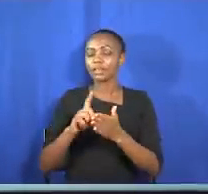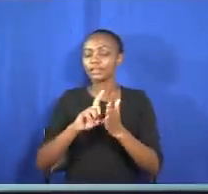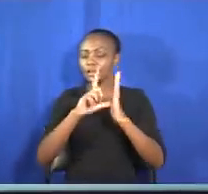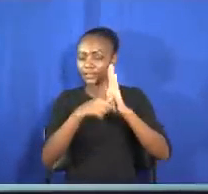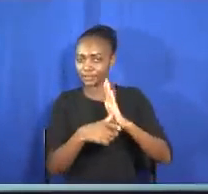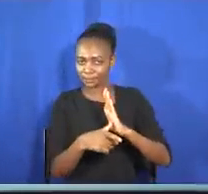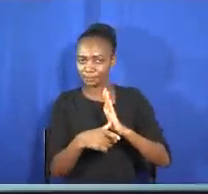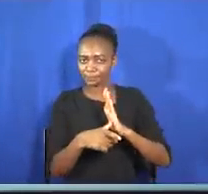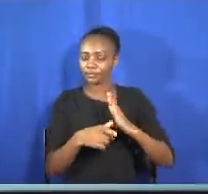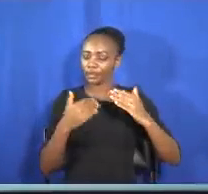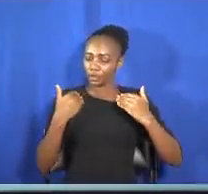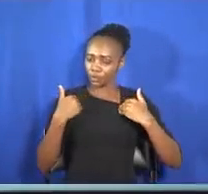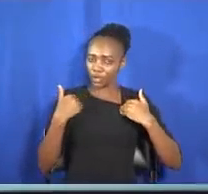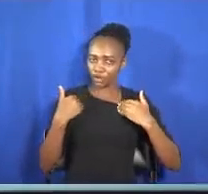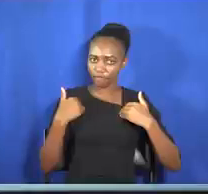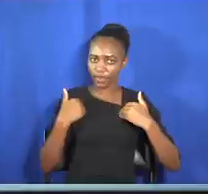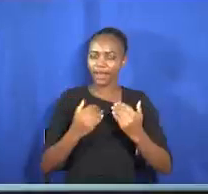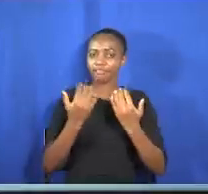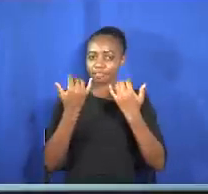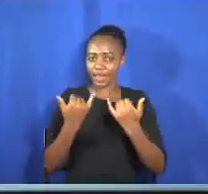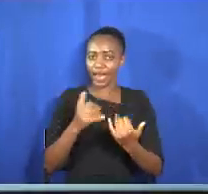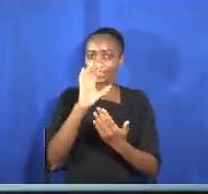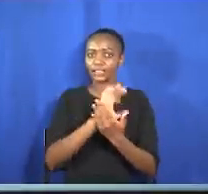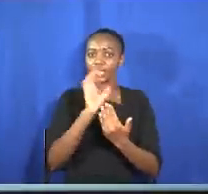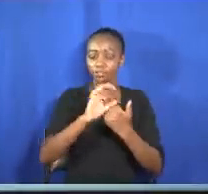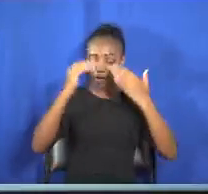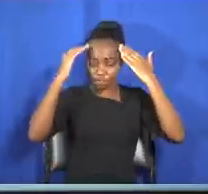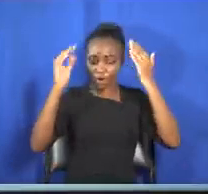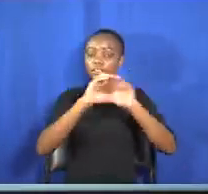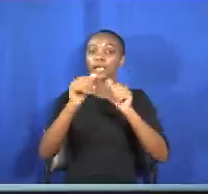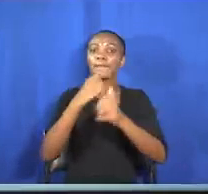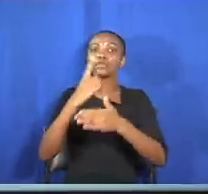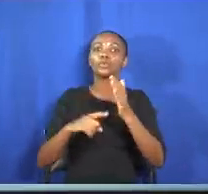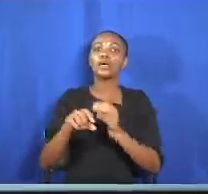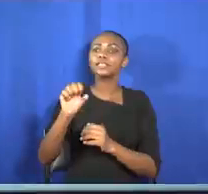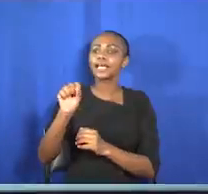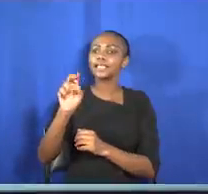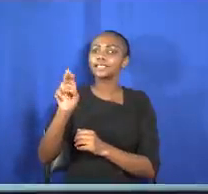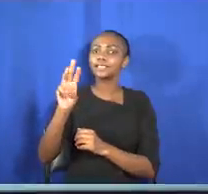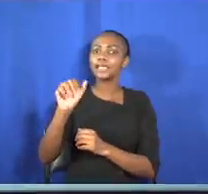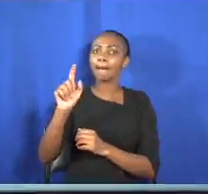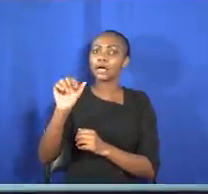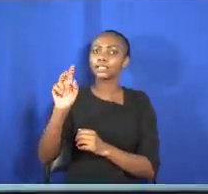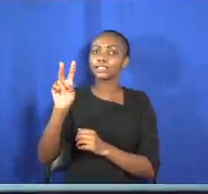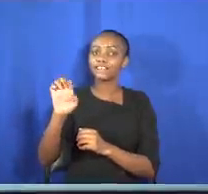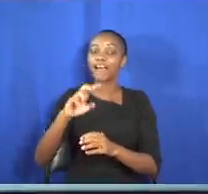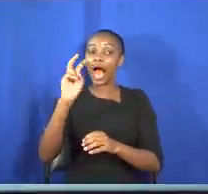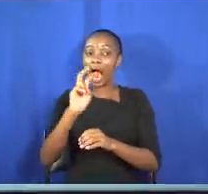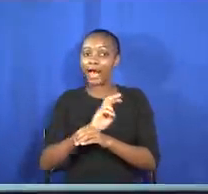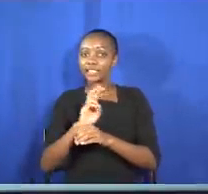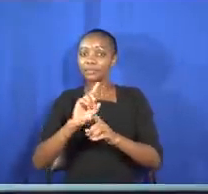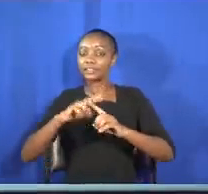Then the current curriculum is focusing on summative assessment and